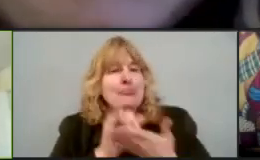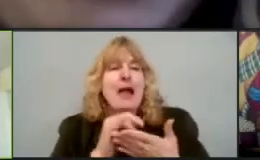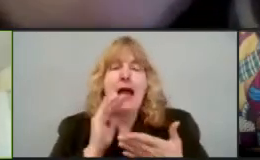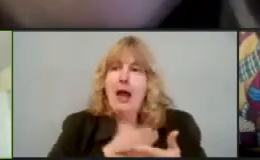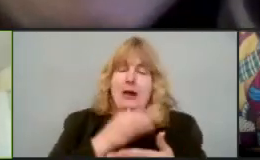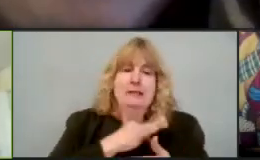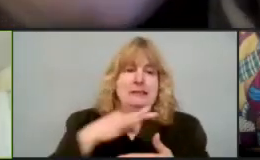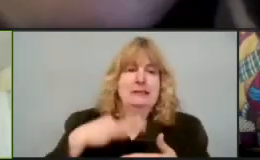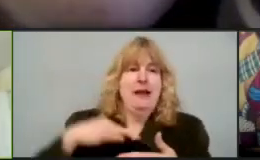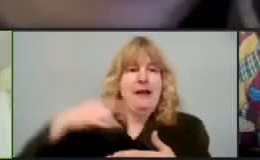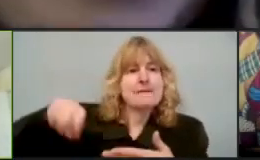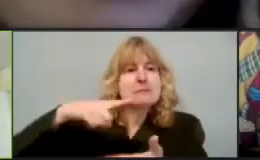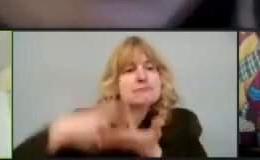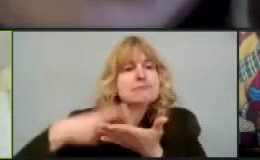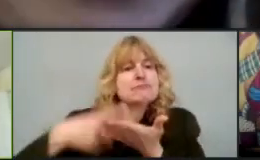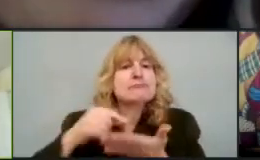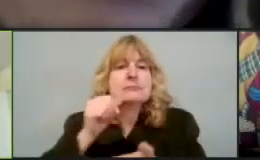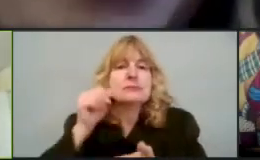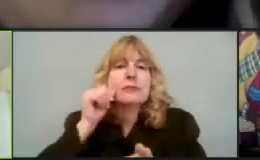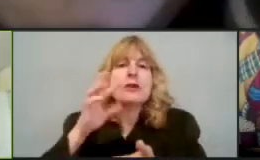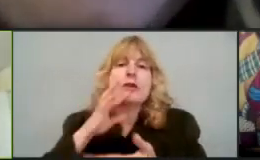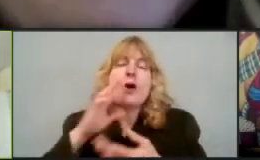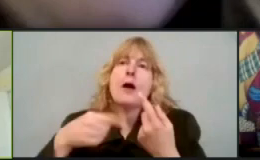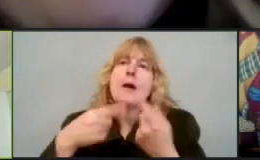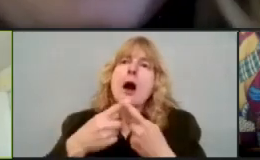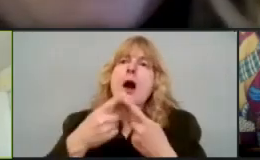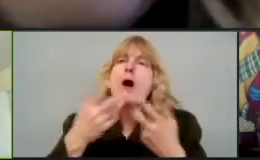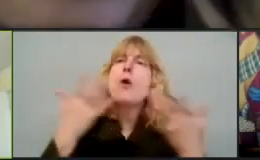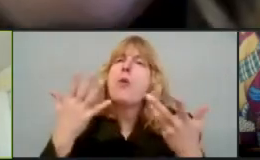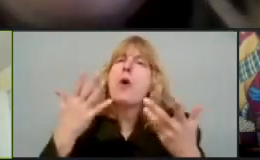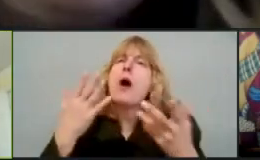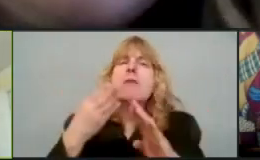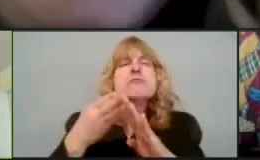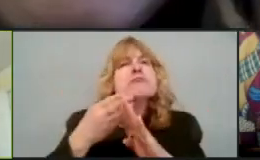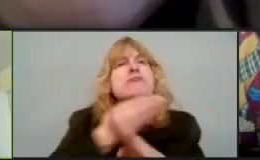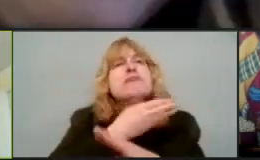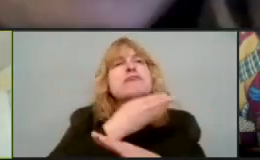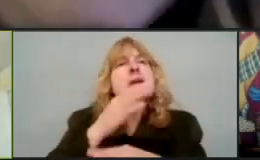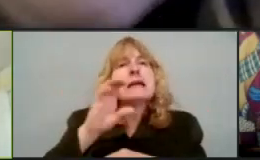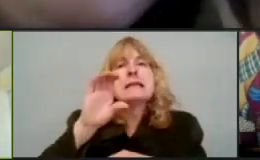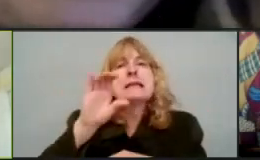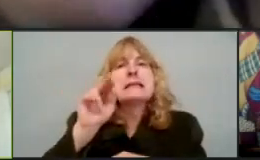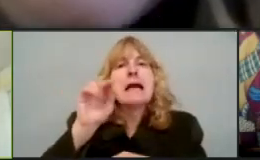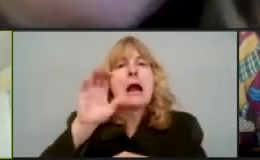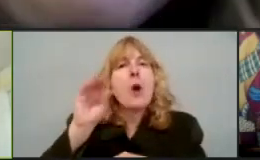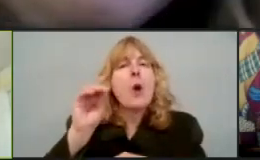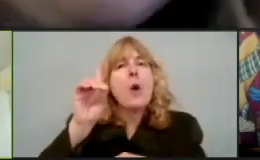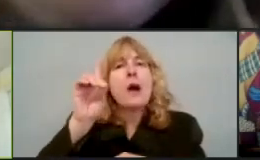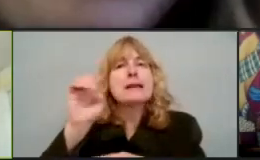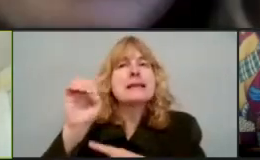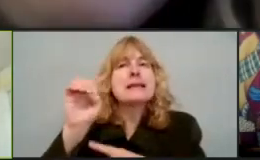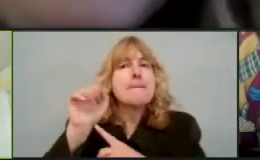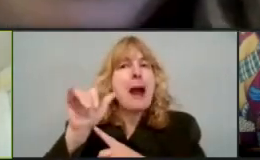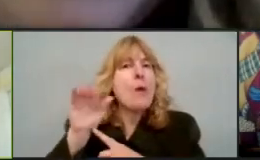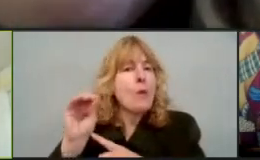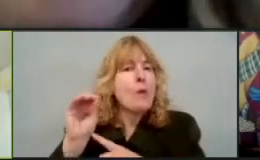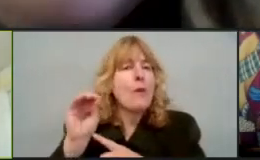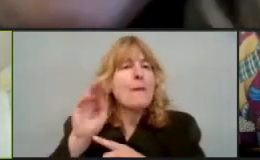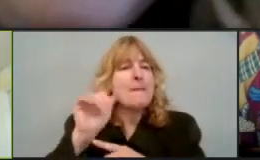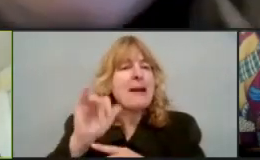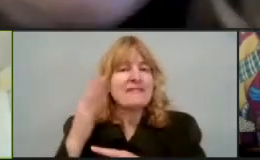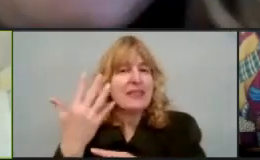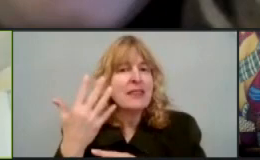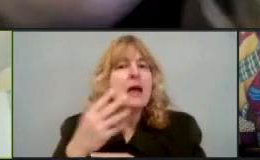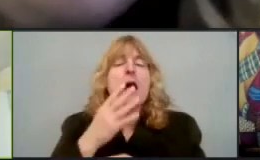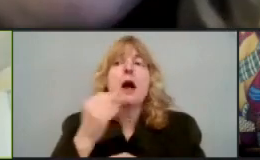talking yesterday and we were talking about the background of Cinco de Mayo, and one of our staff's family is from